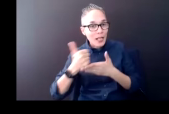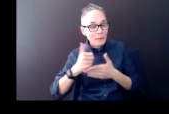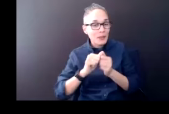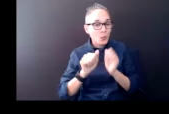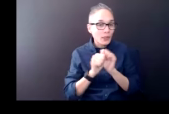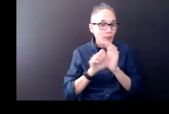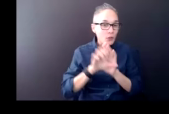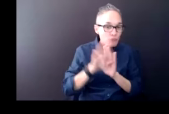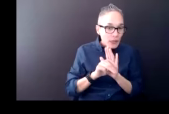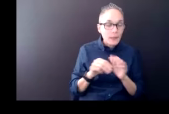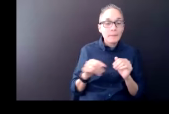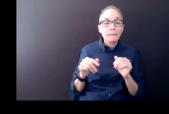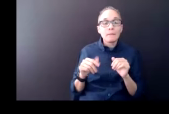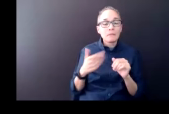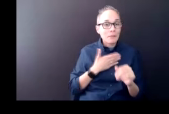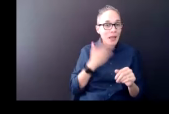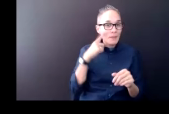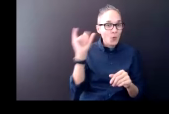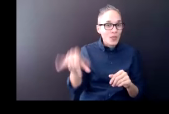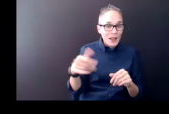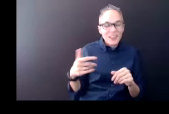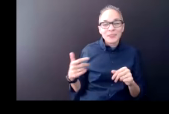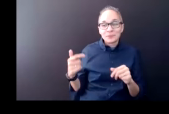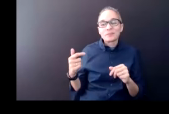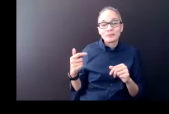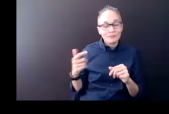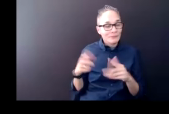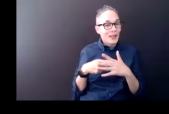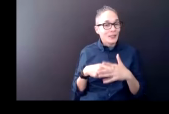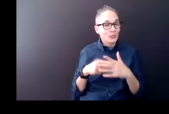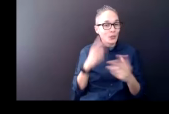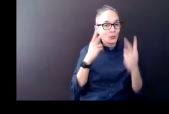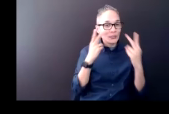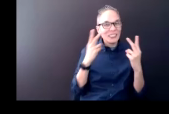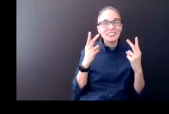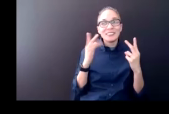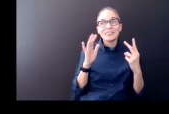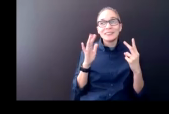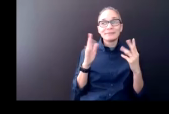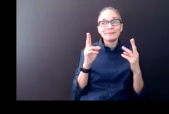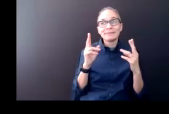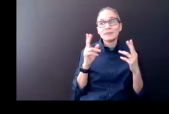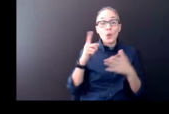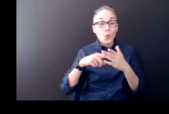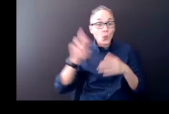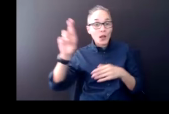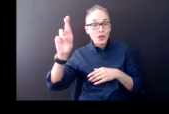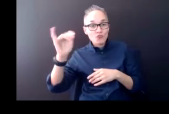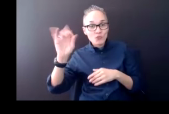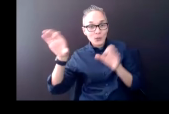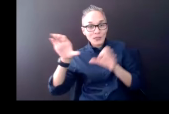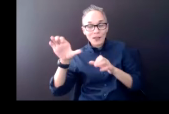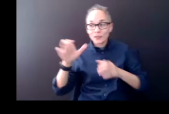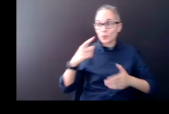with all of that, and I'm happy for that. But I start to see like the techniques that Rio used and the techniques that